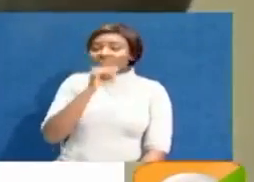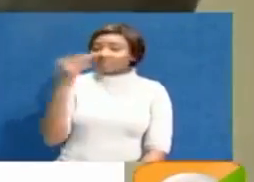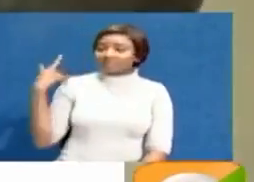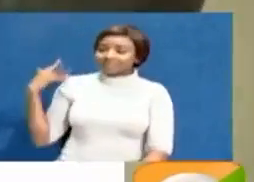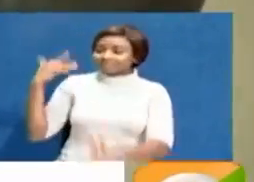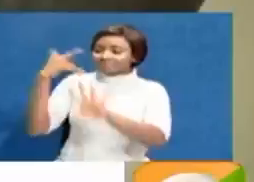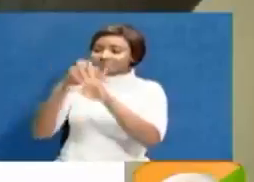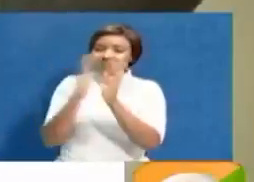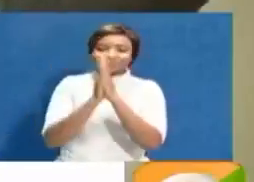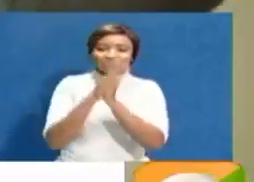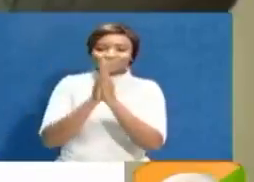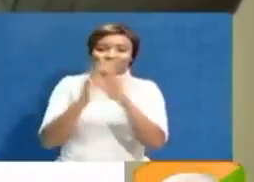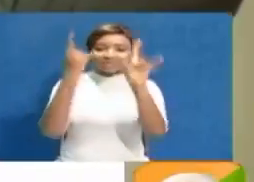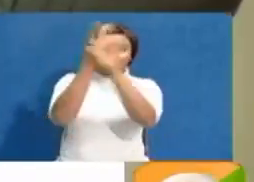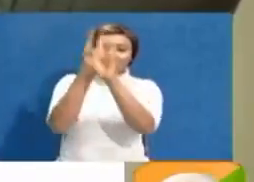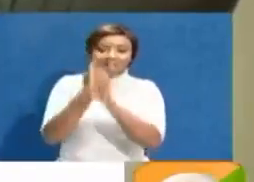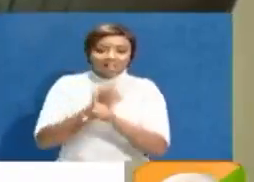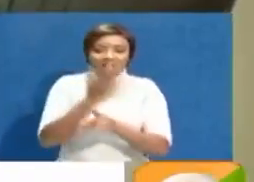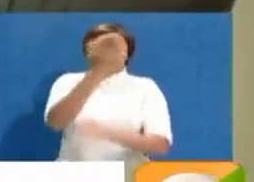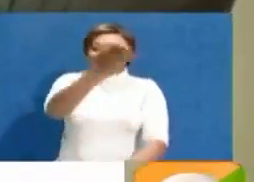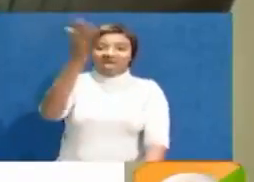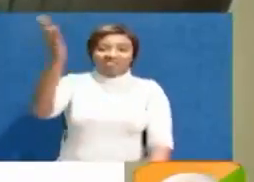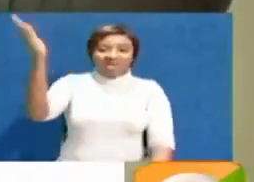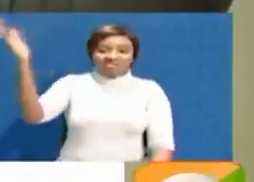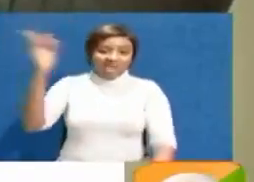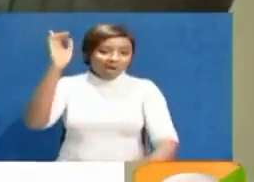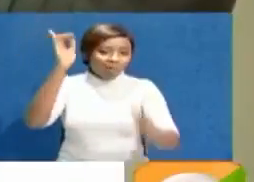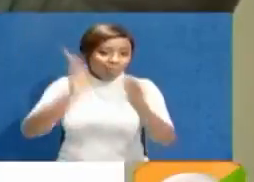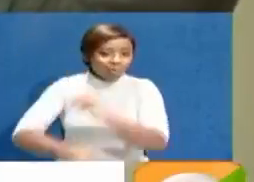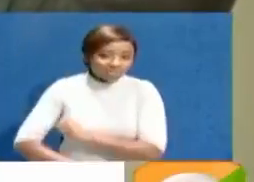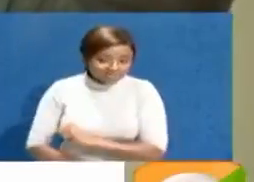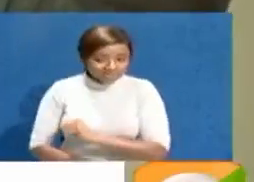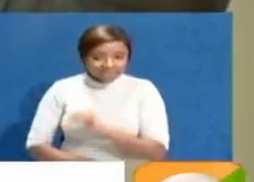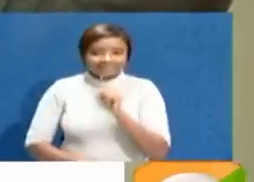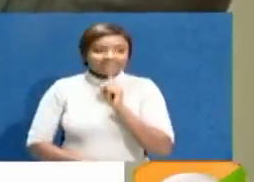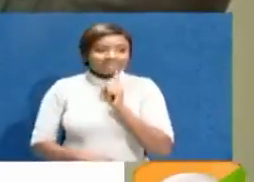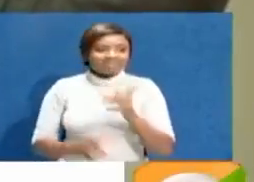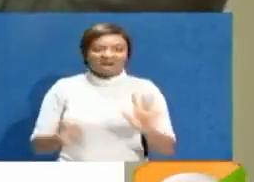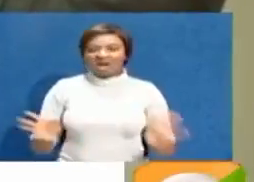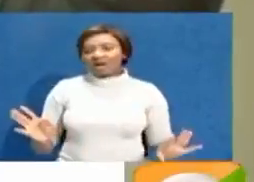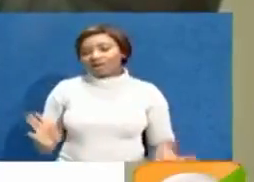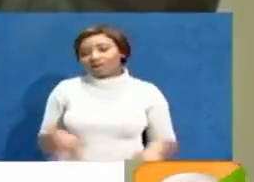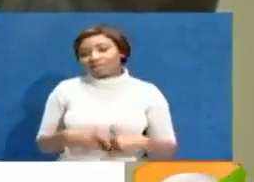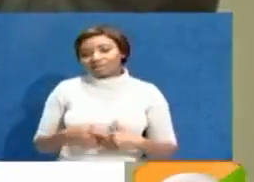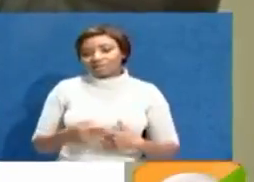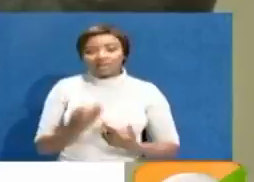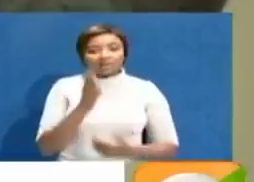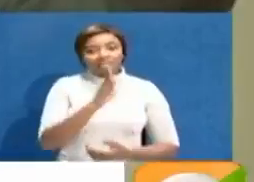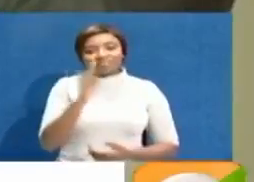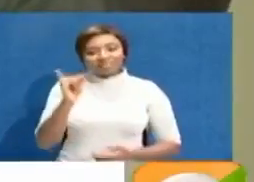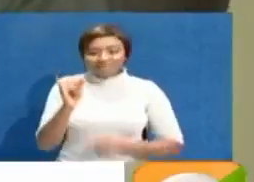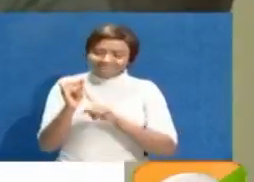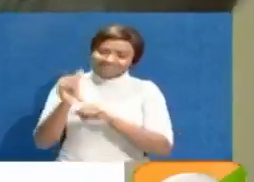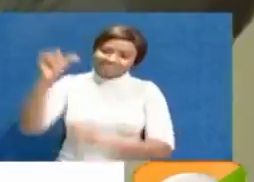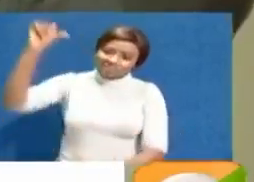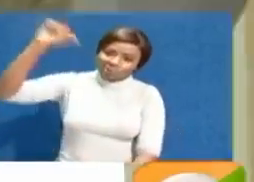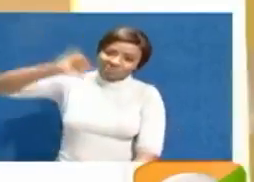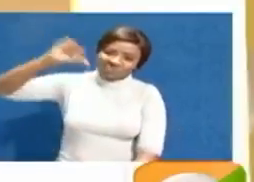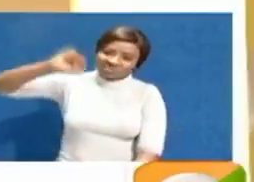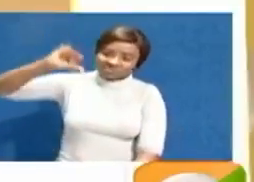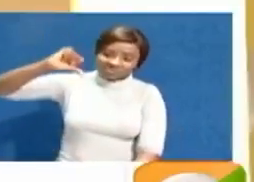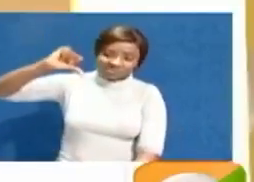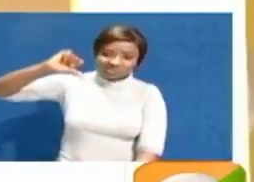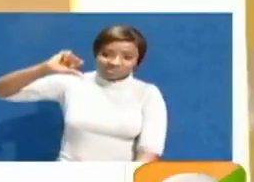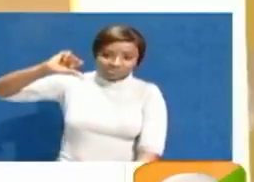there, outside there, is that there is nothing good in BBI for the